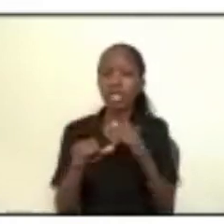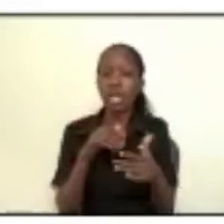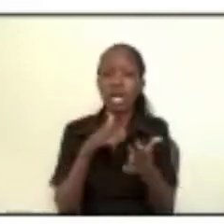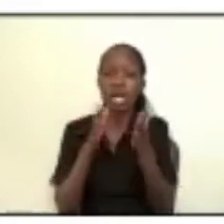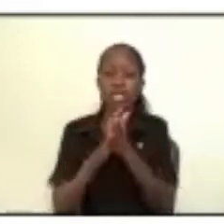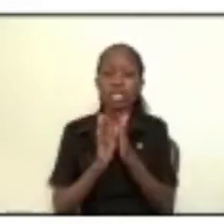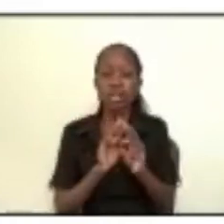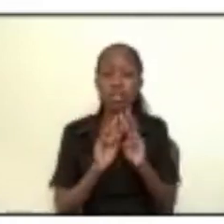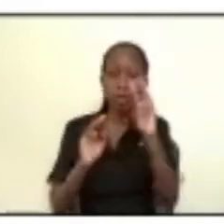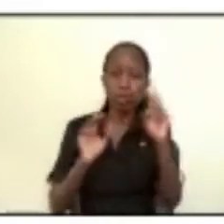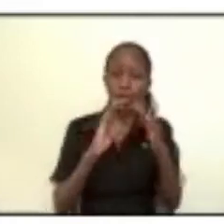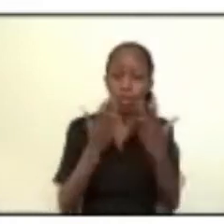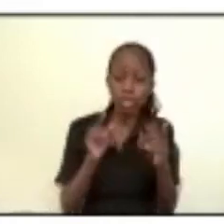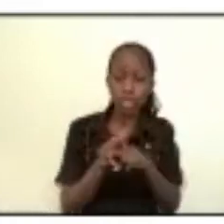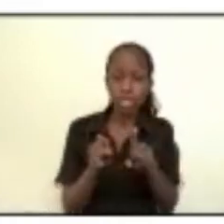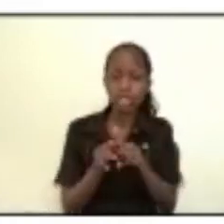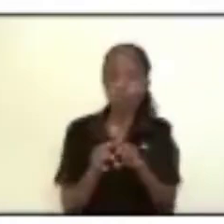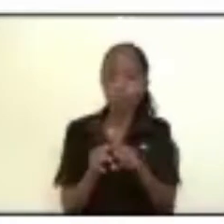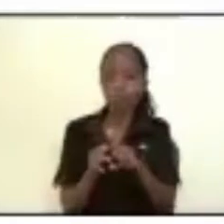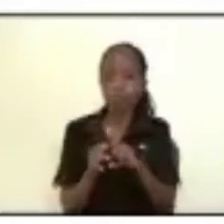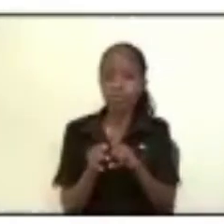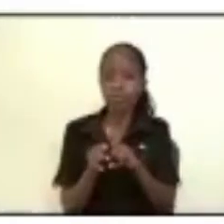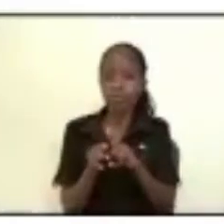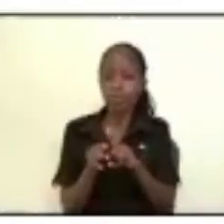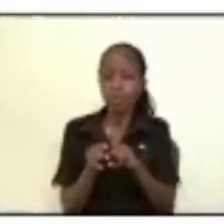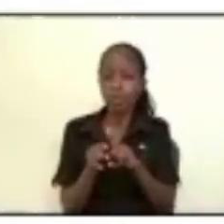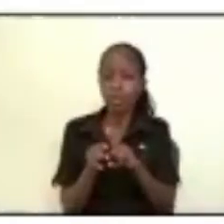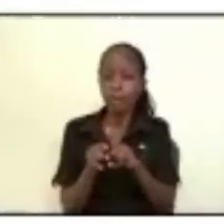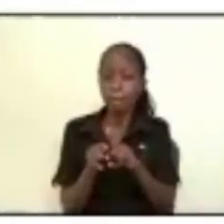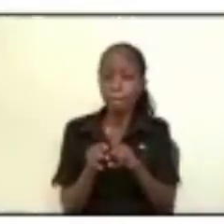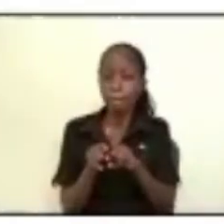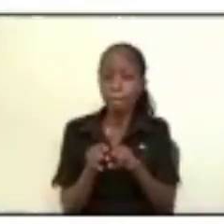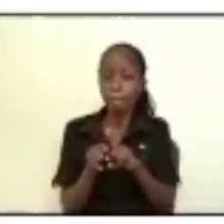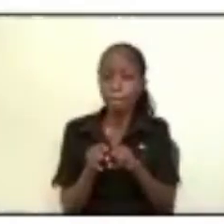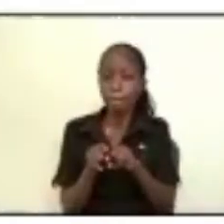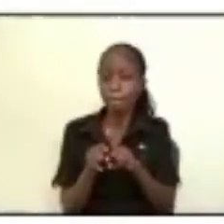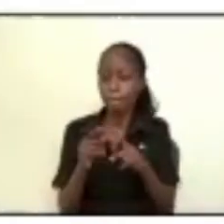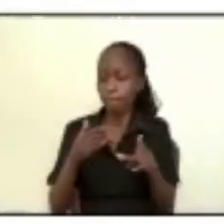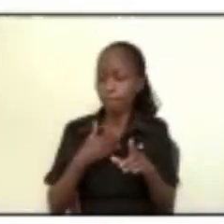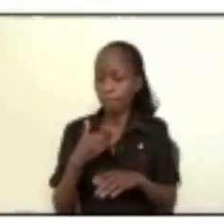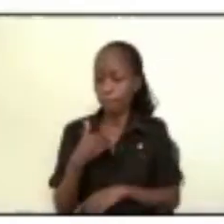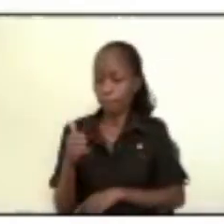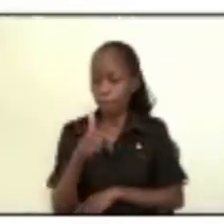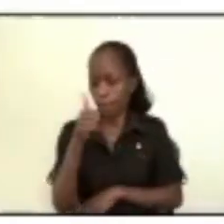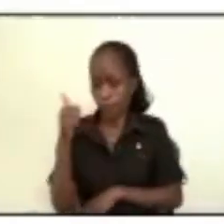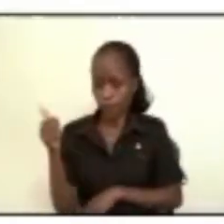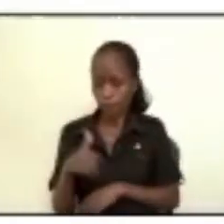the West and their conditions, and they are setting their own rules and their own conditions as well. There's also this other